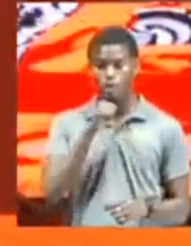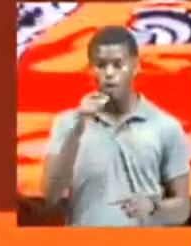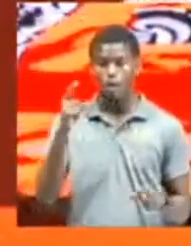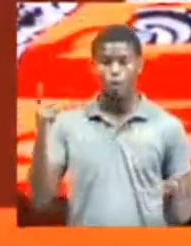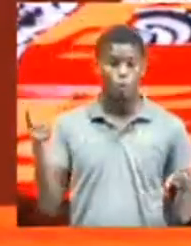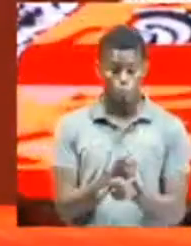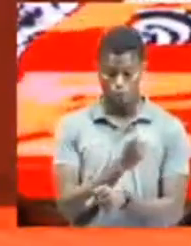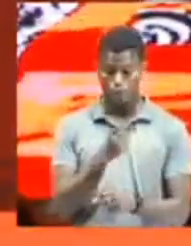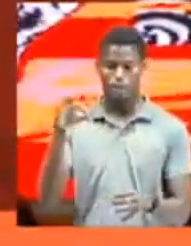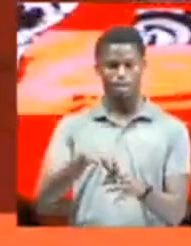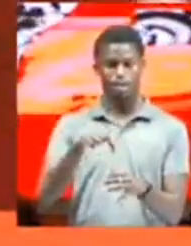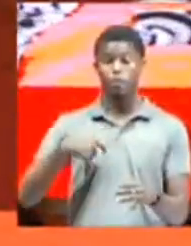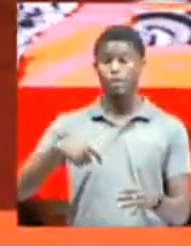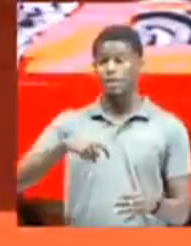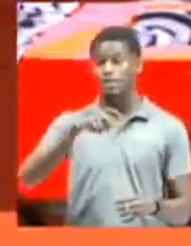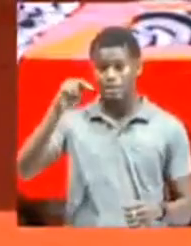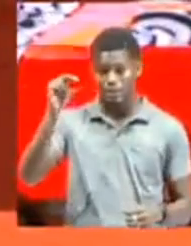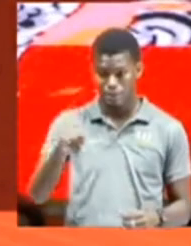full force.